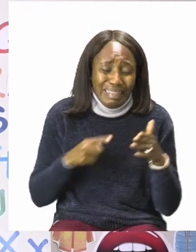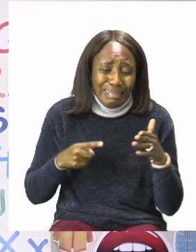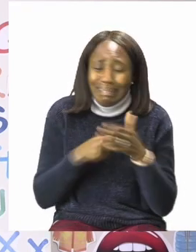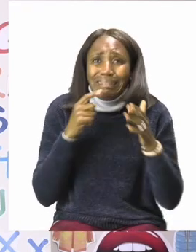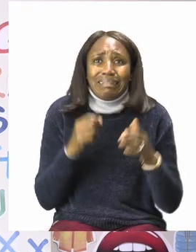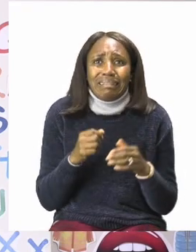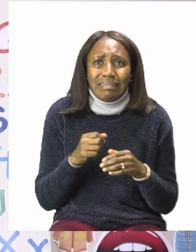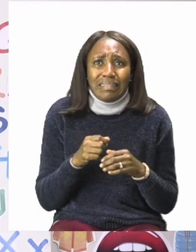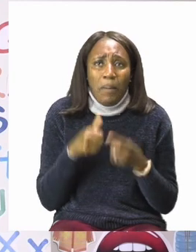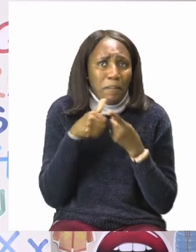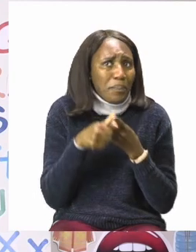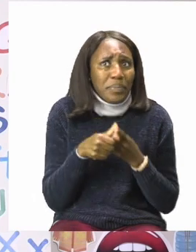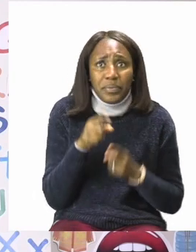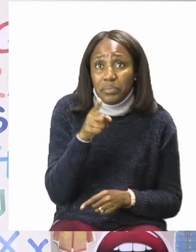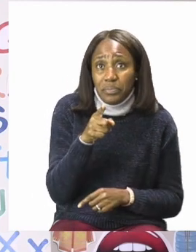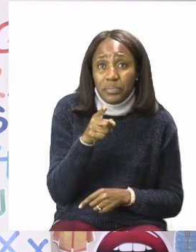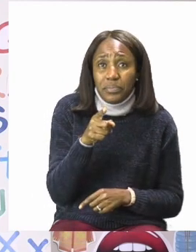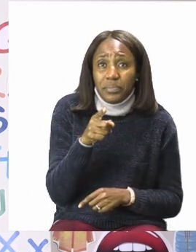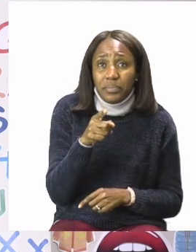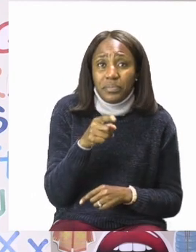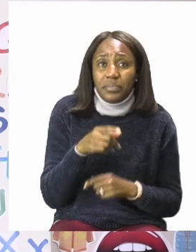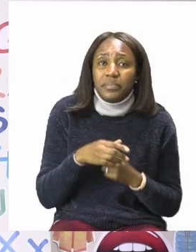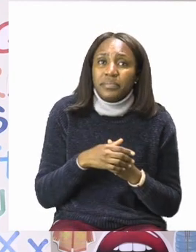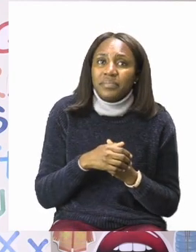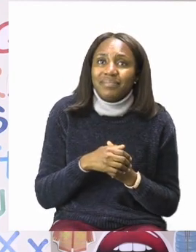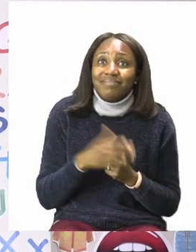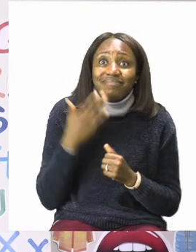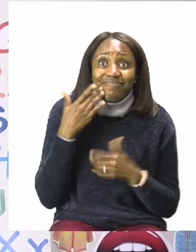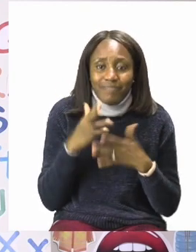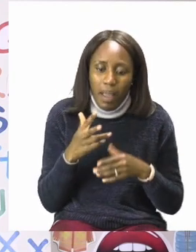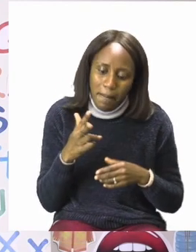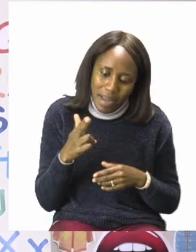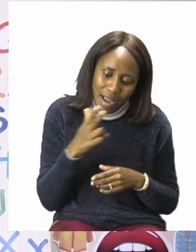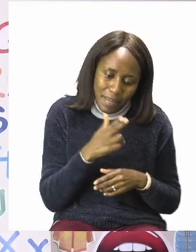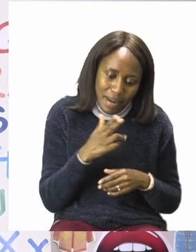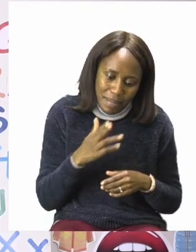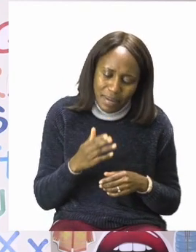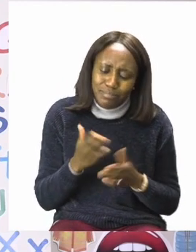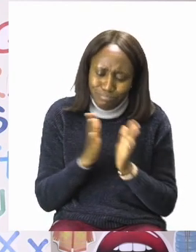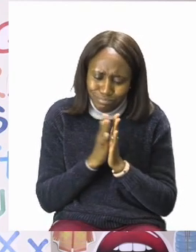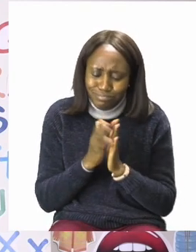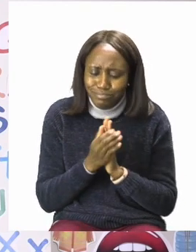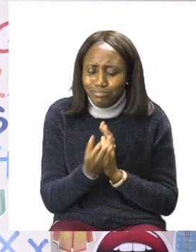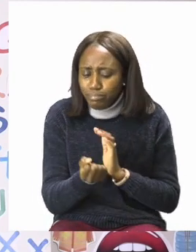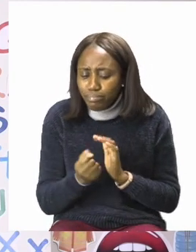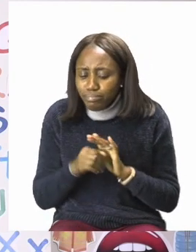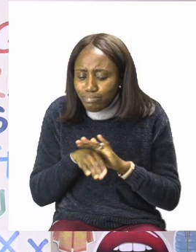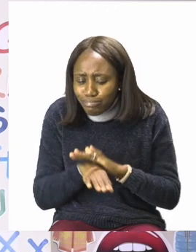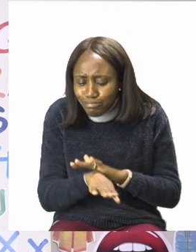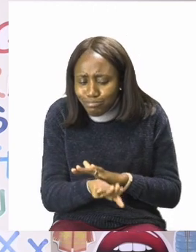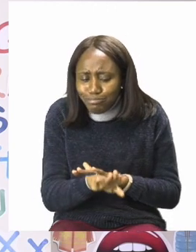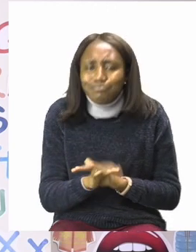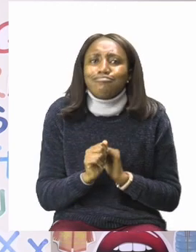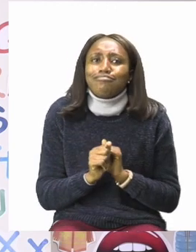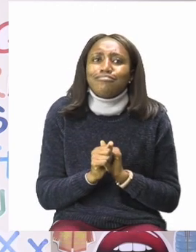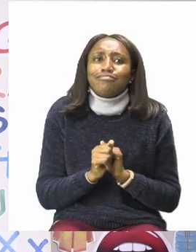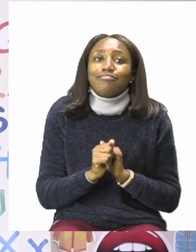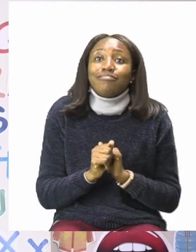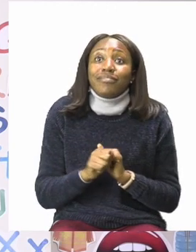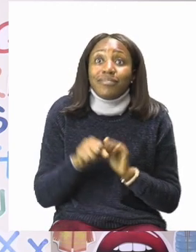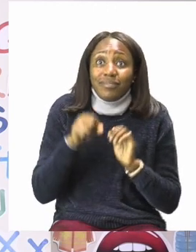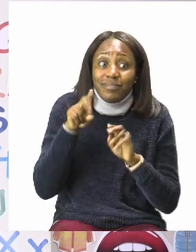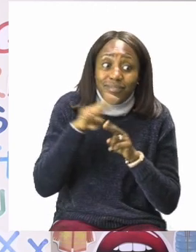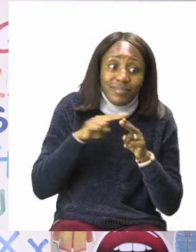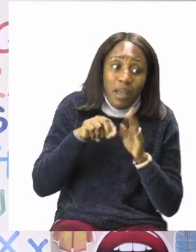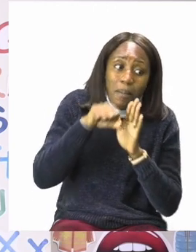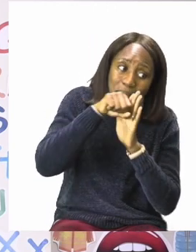not want you to hurt yourselves. So once you are done cutting carefully on the dotted lines, please use a glue that